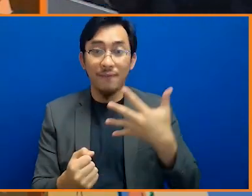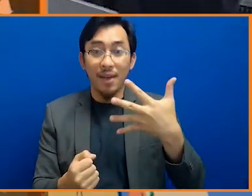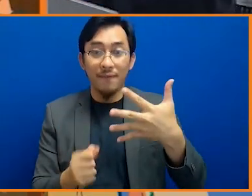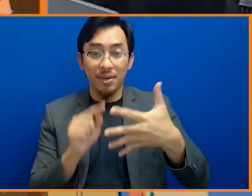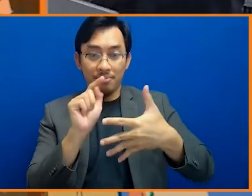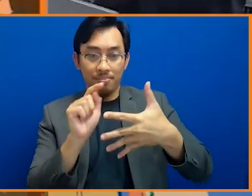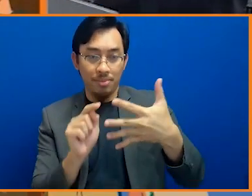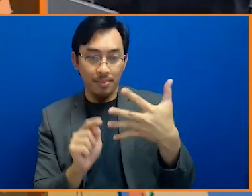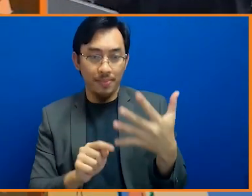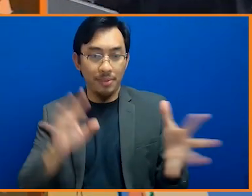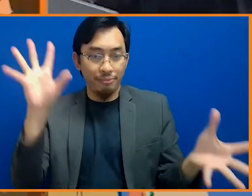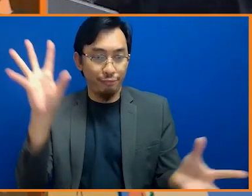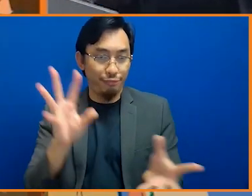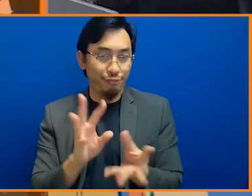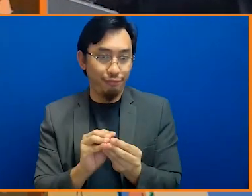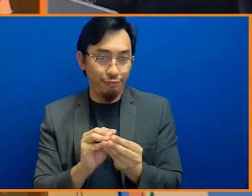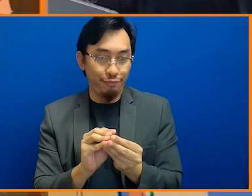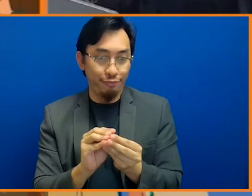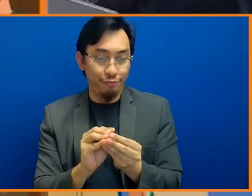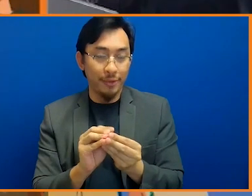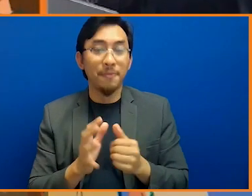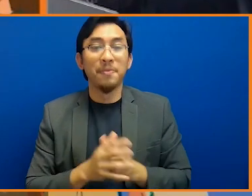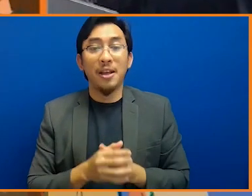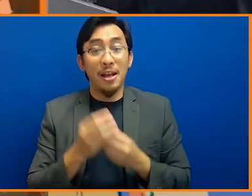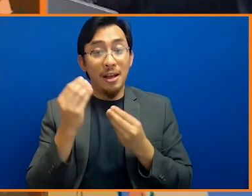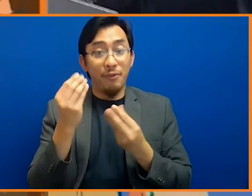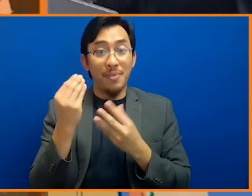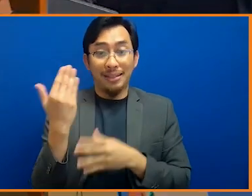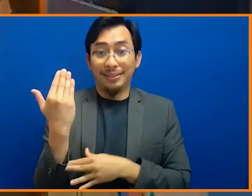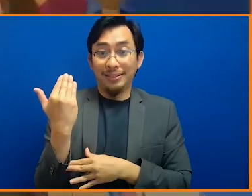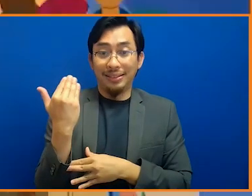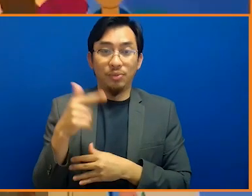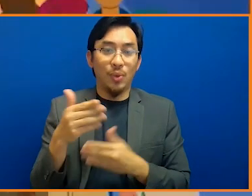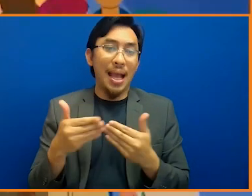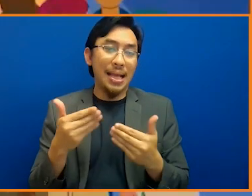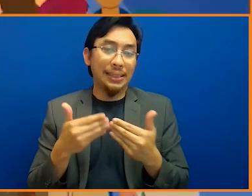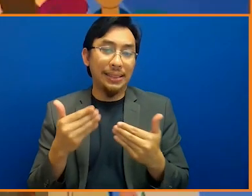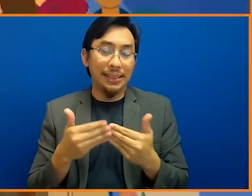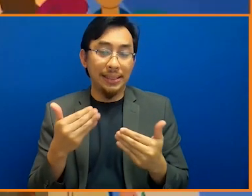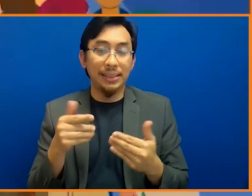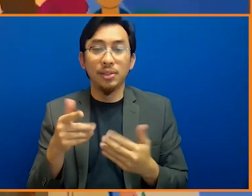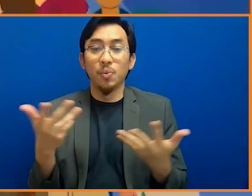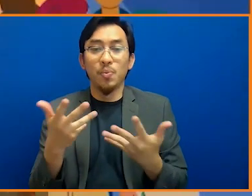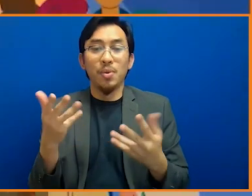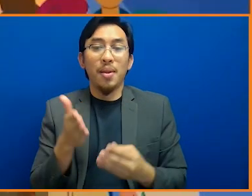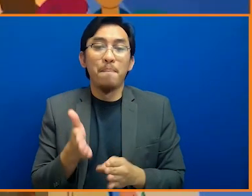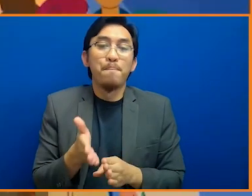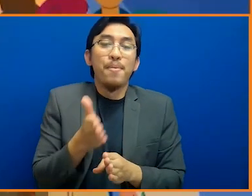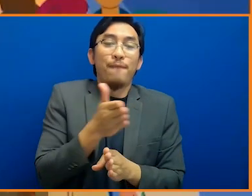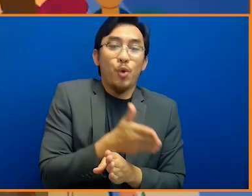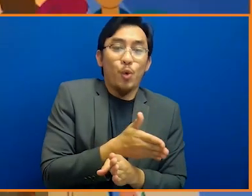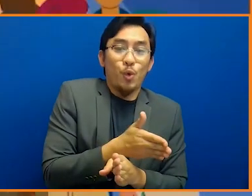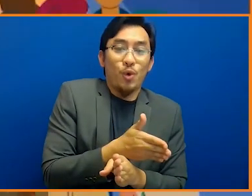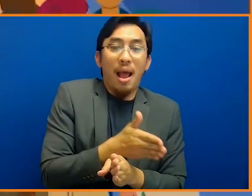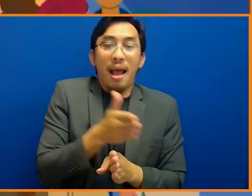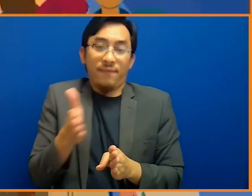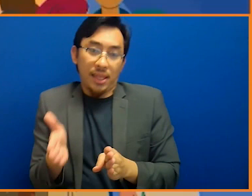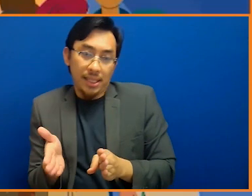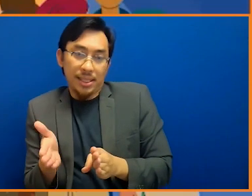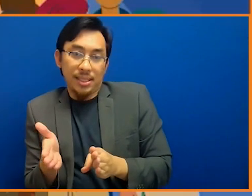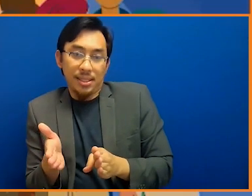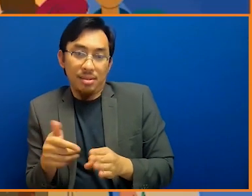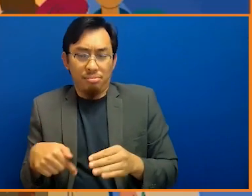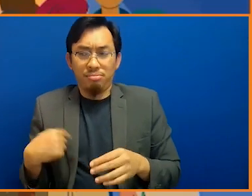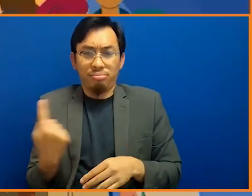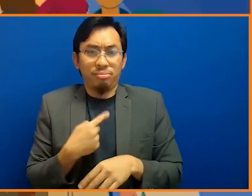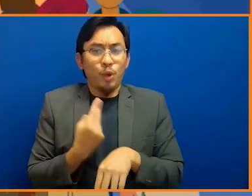to 5 points of conclusions. Firstly is that surely information nowadays are easier to be accessed because the term of before